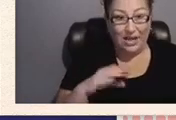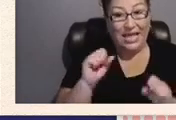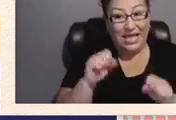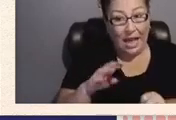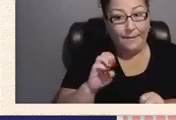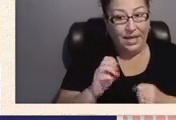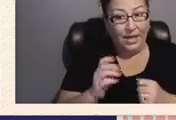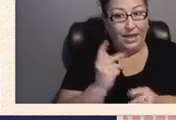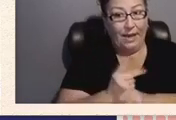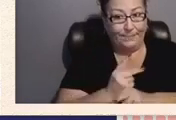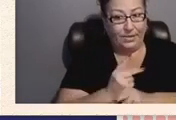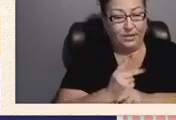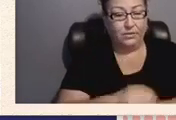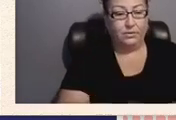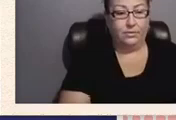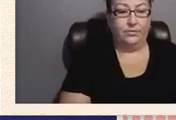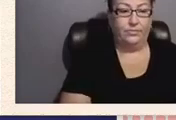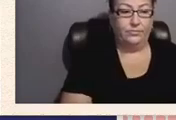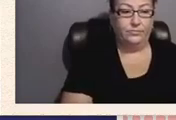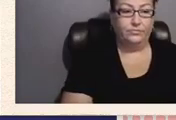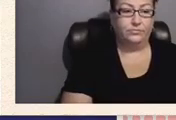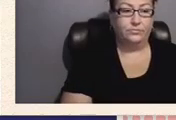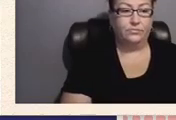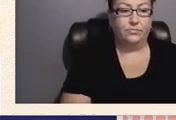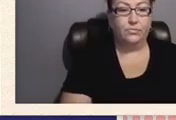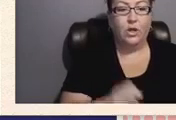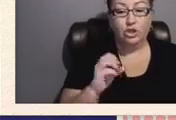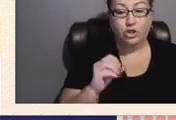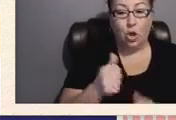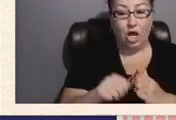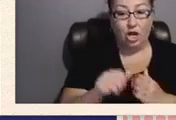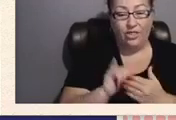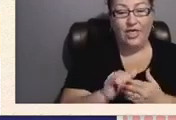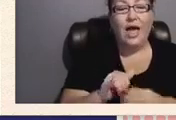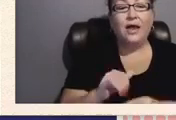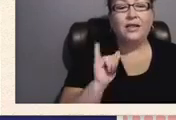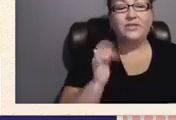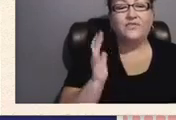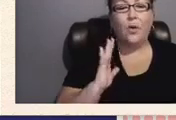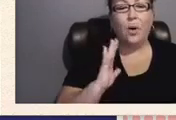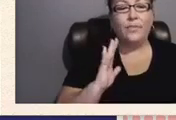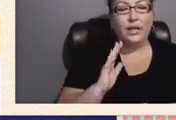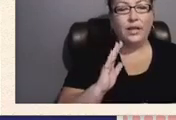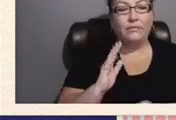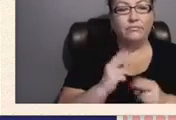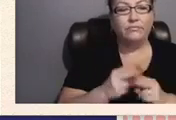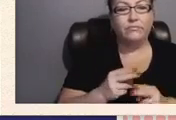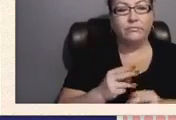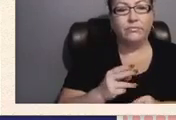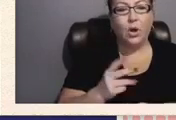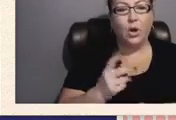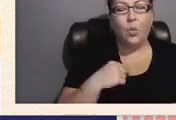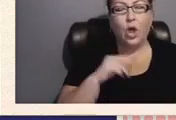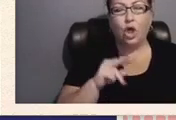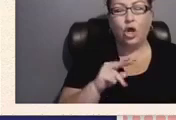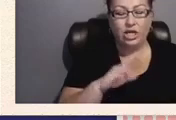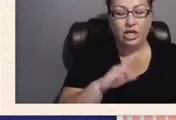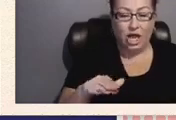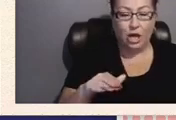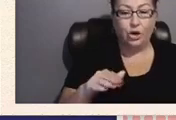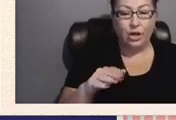preserved. So under that is formally known, then we're looking at childhood disability benefit